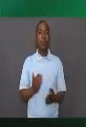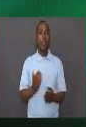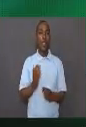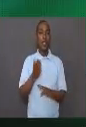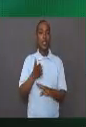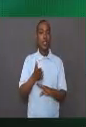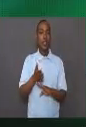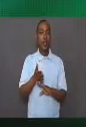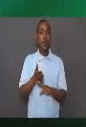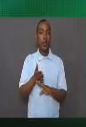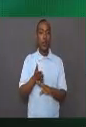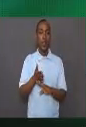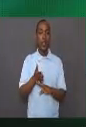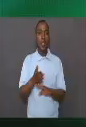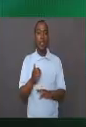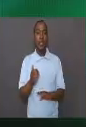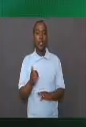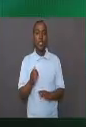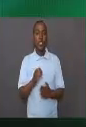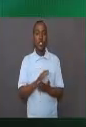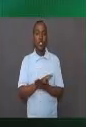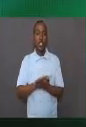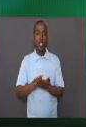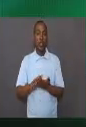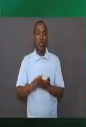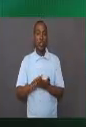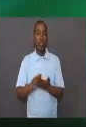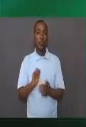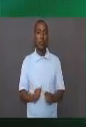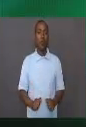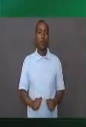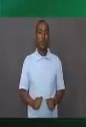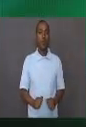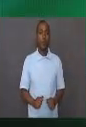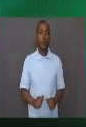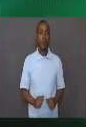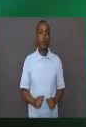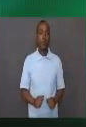Apply safranine, which is a counter stain, to the slide.